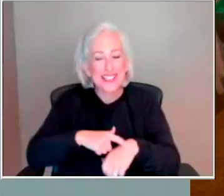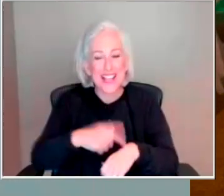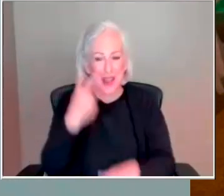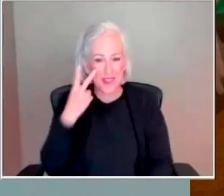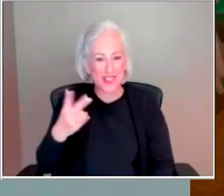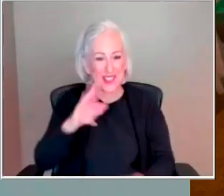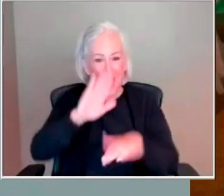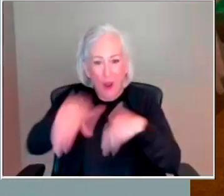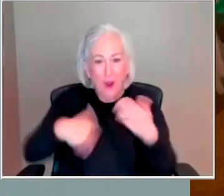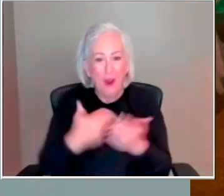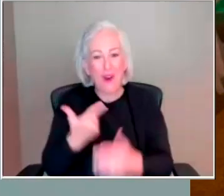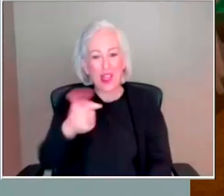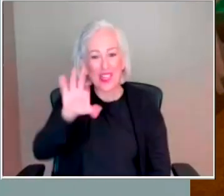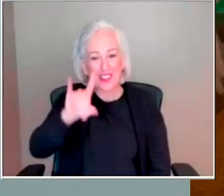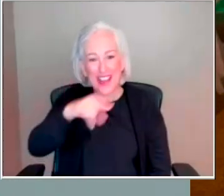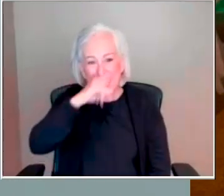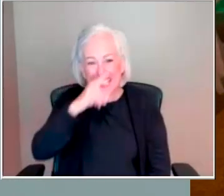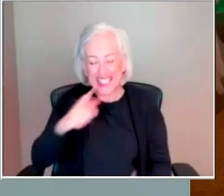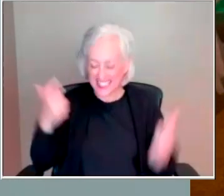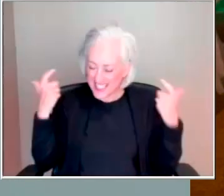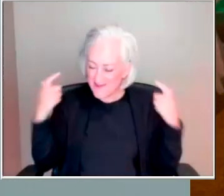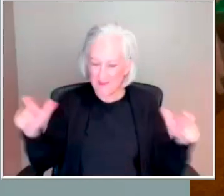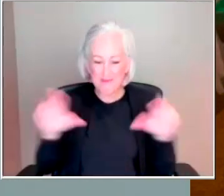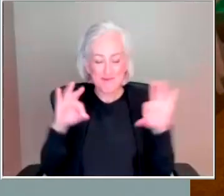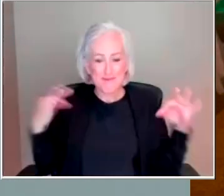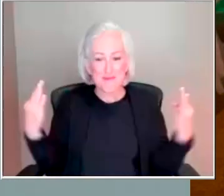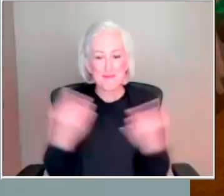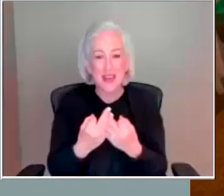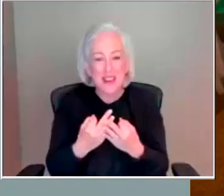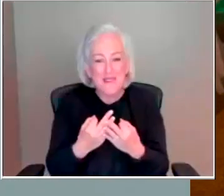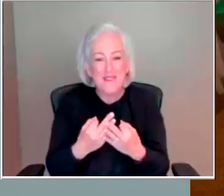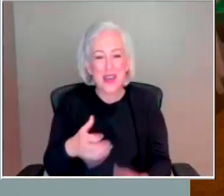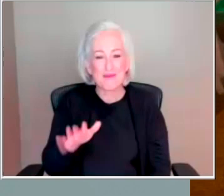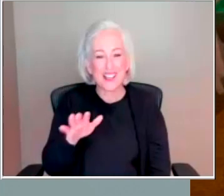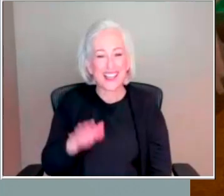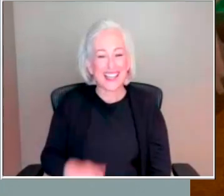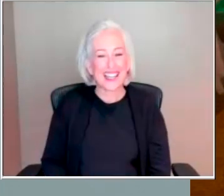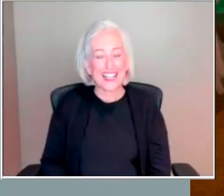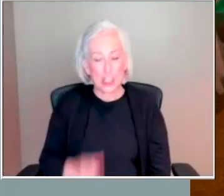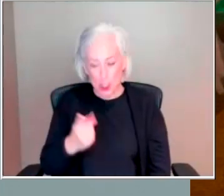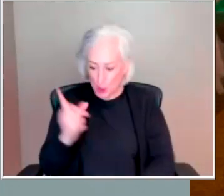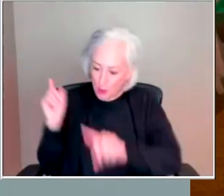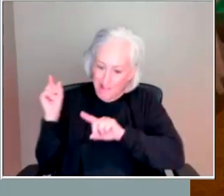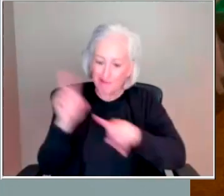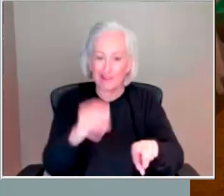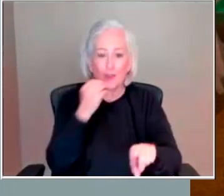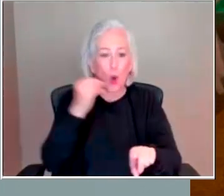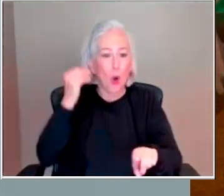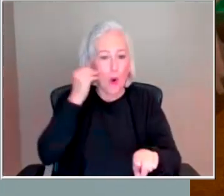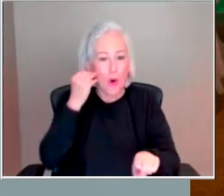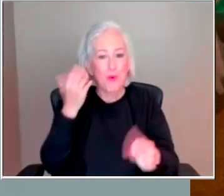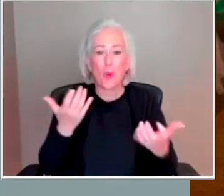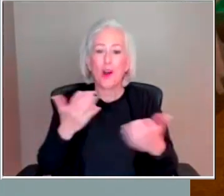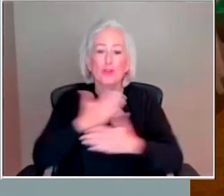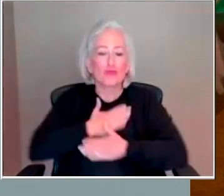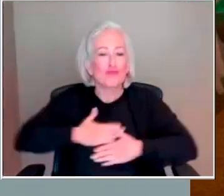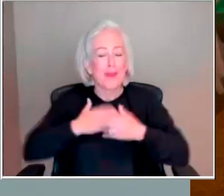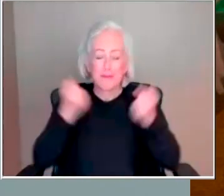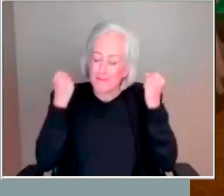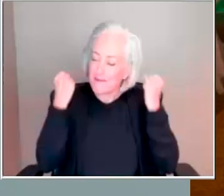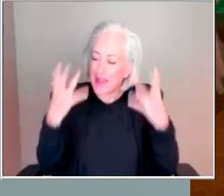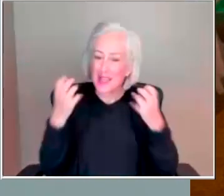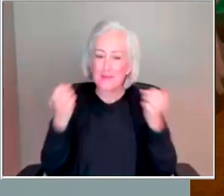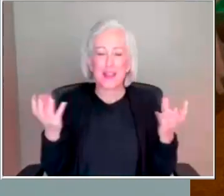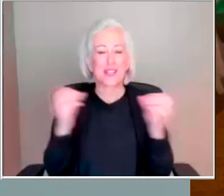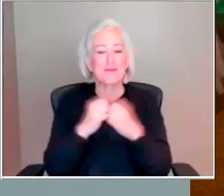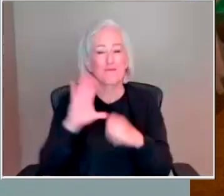and this big family, Archie and Tidra, of yours, and you wanted to get home. You wanted to be there for many, many more Christmases. Tell us a little